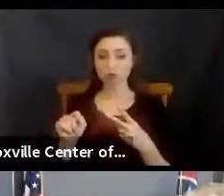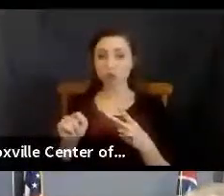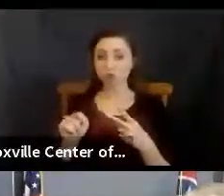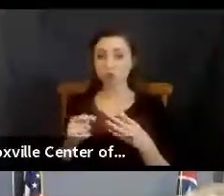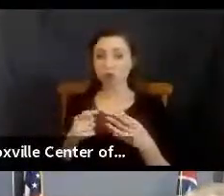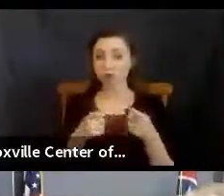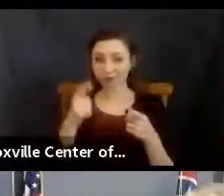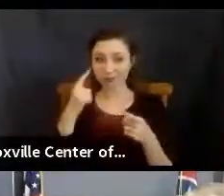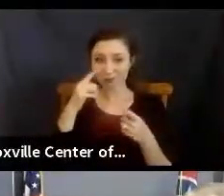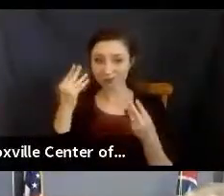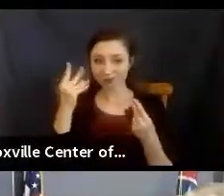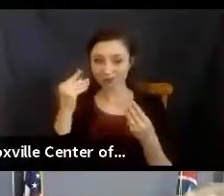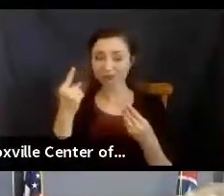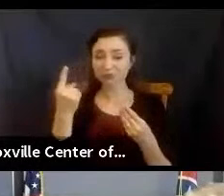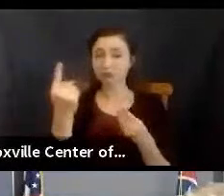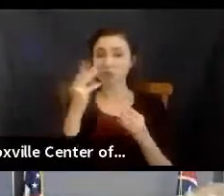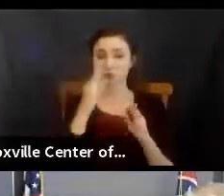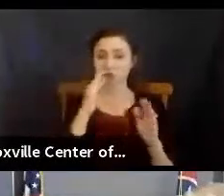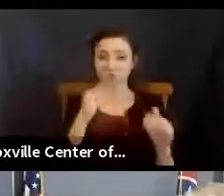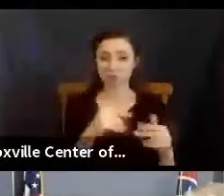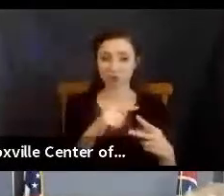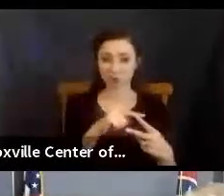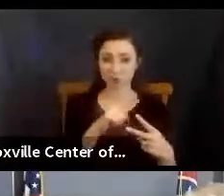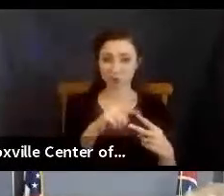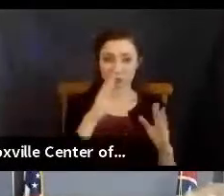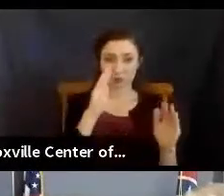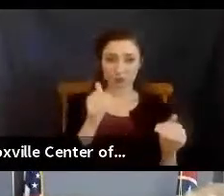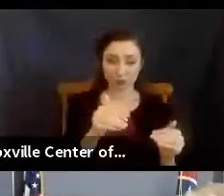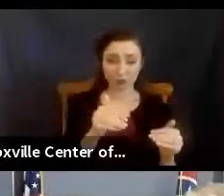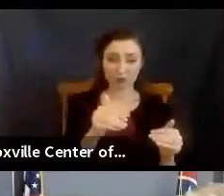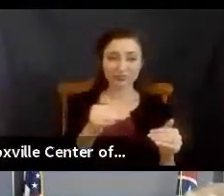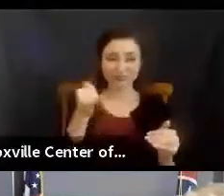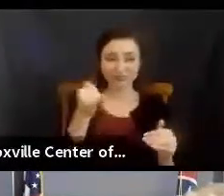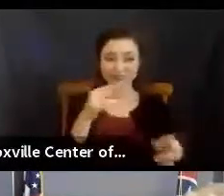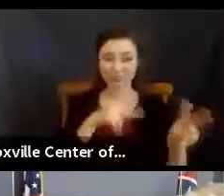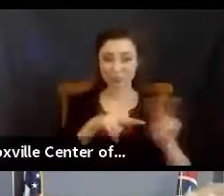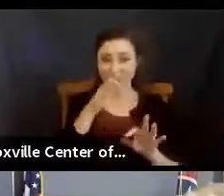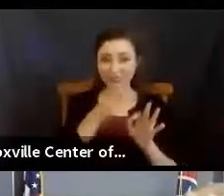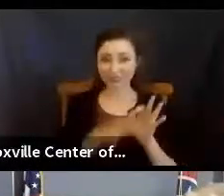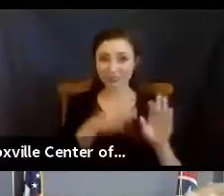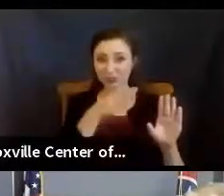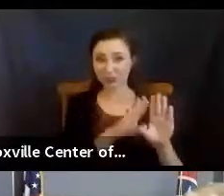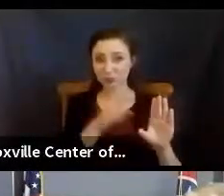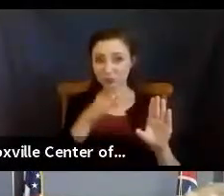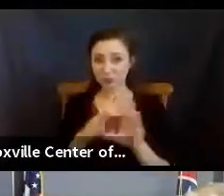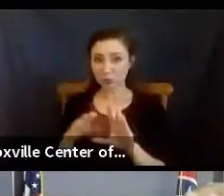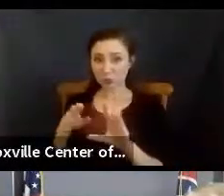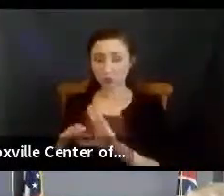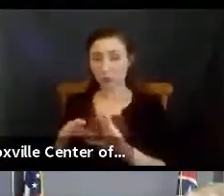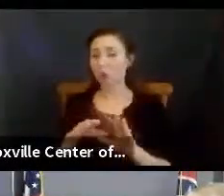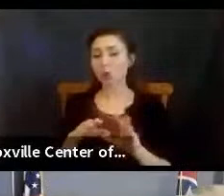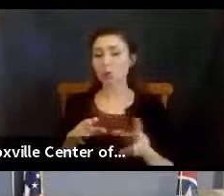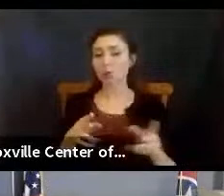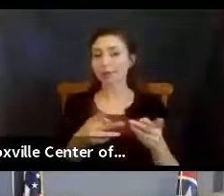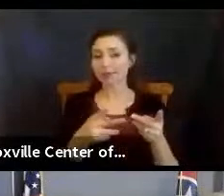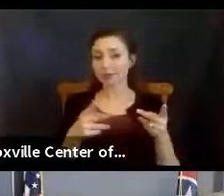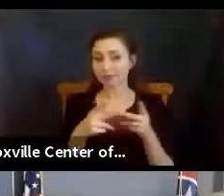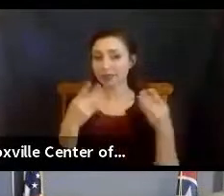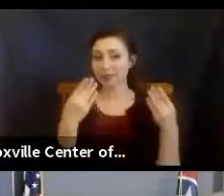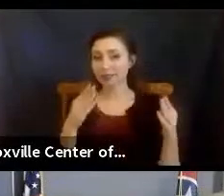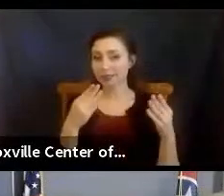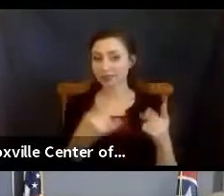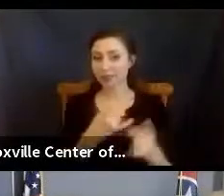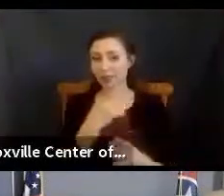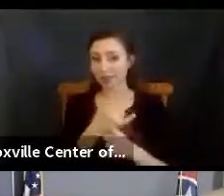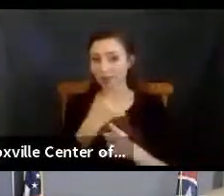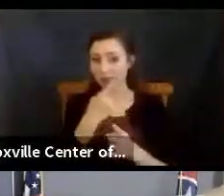of which concerns basically, if you look at it simply, closing of those places that sell